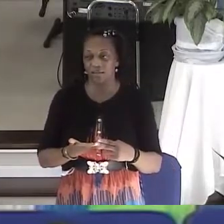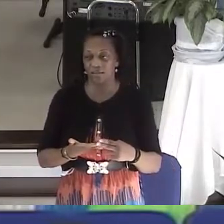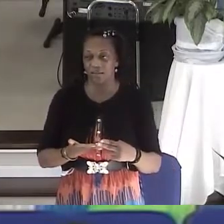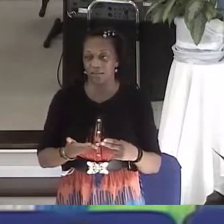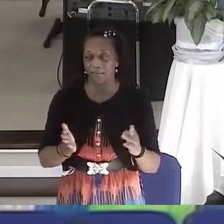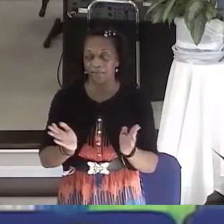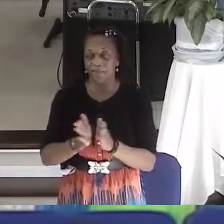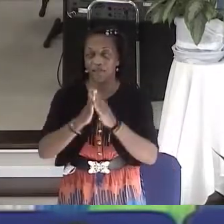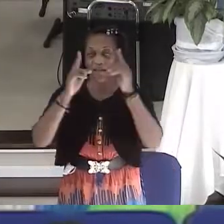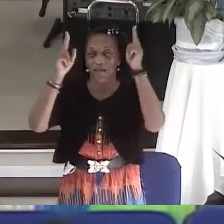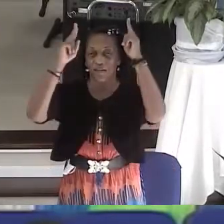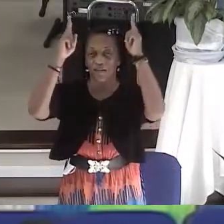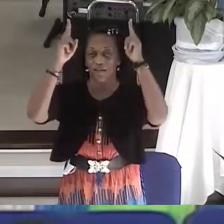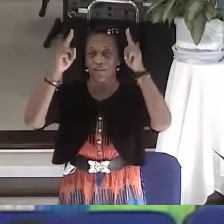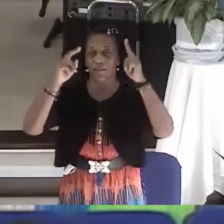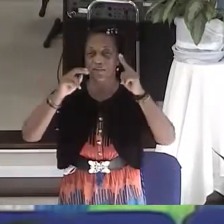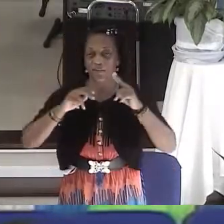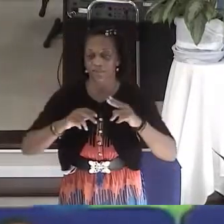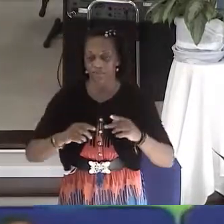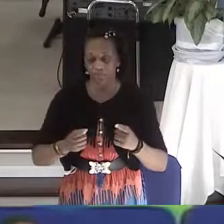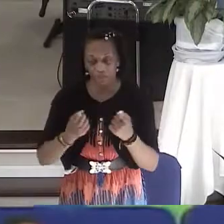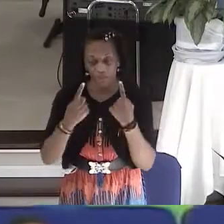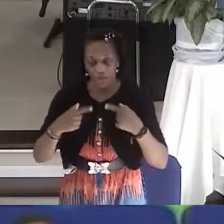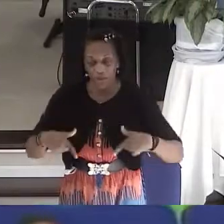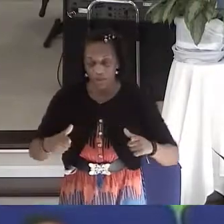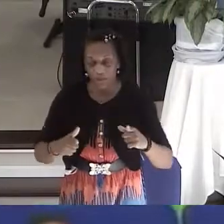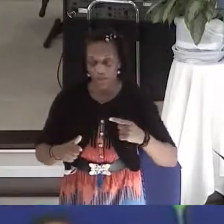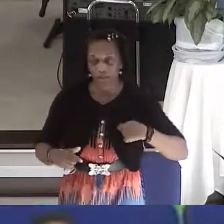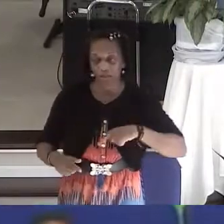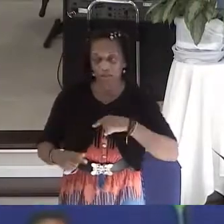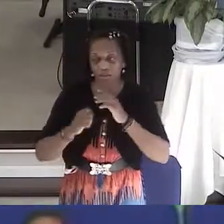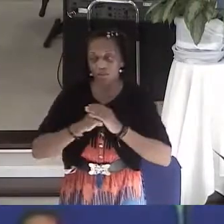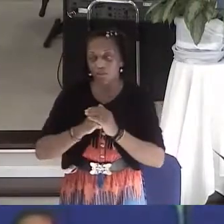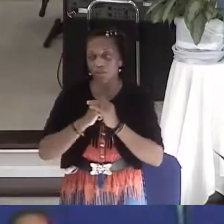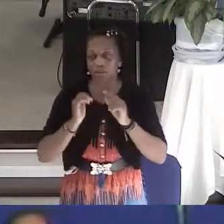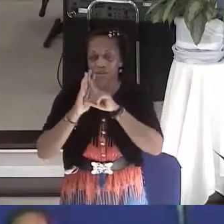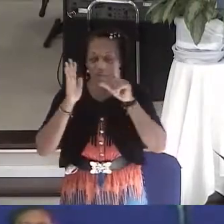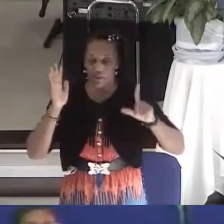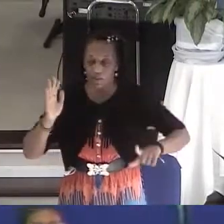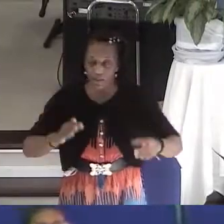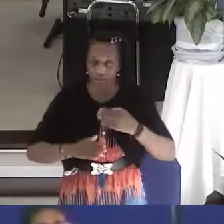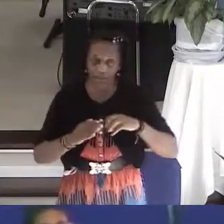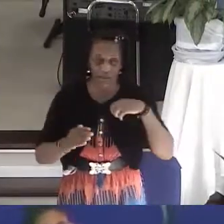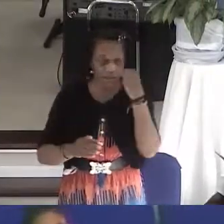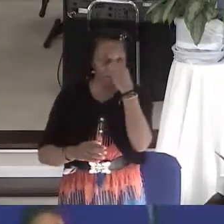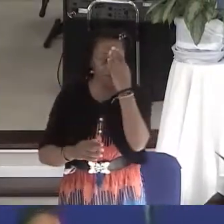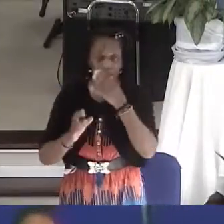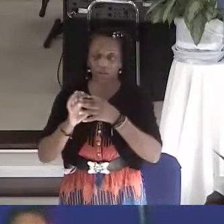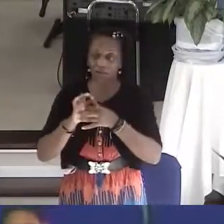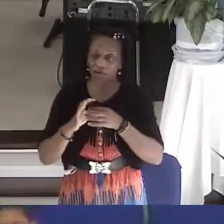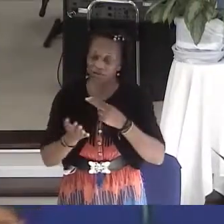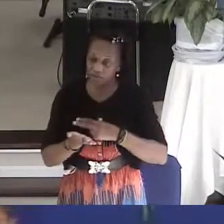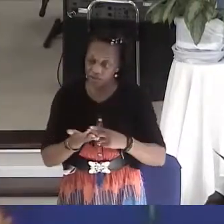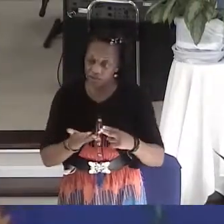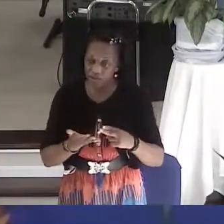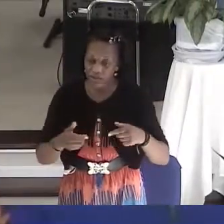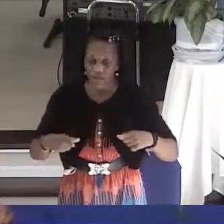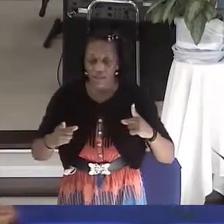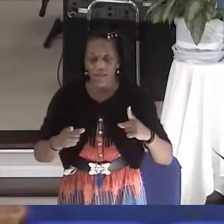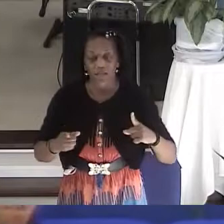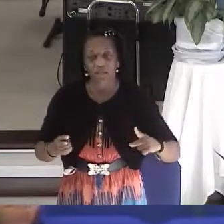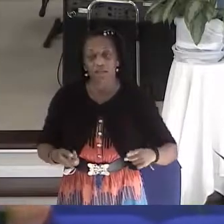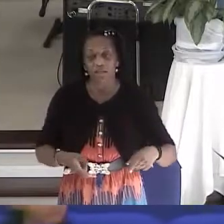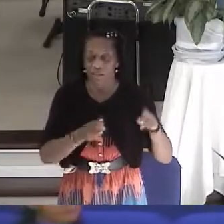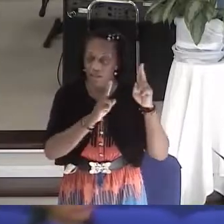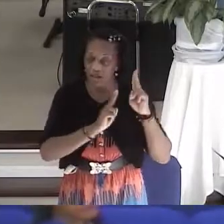holiness. Hallelujah. Come, let us worship the Lord in the beauty of holiness. Let's give him the honor. Let's give him the